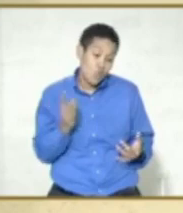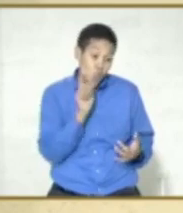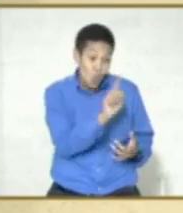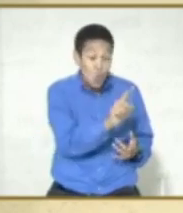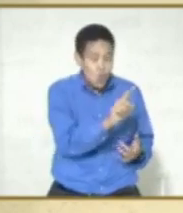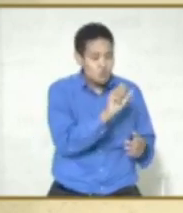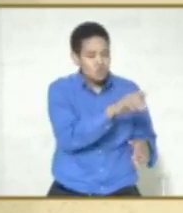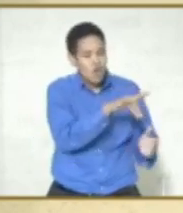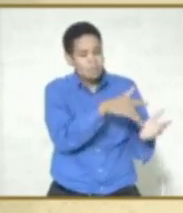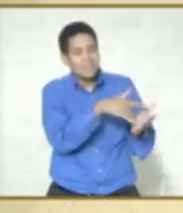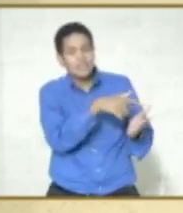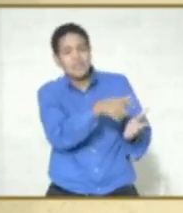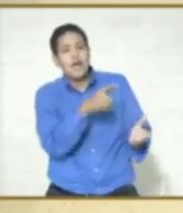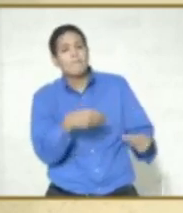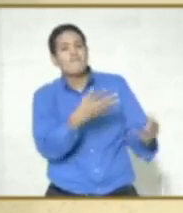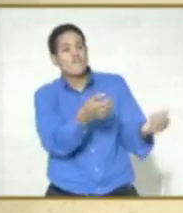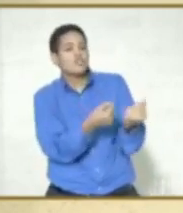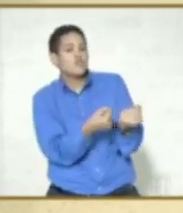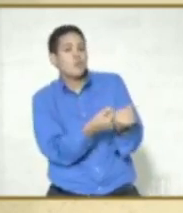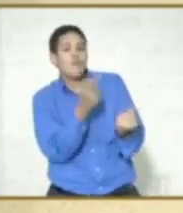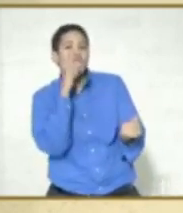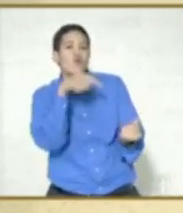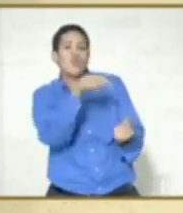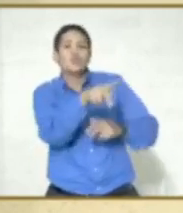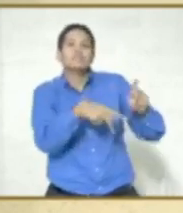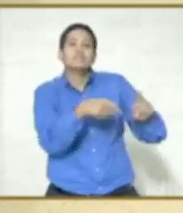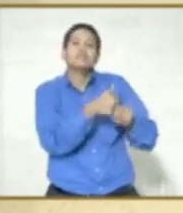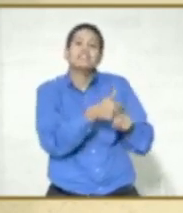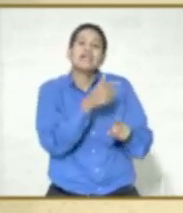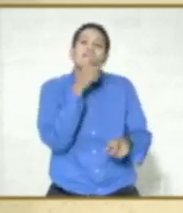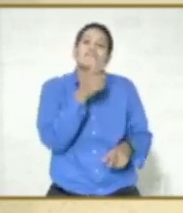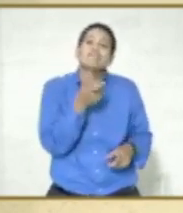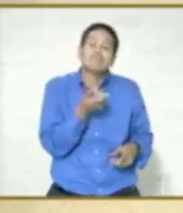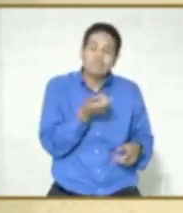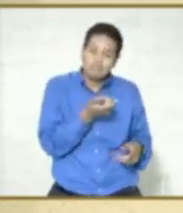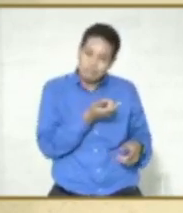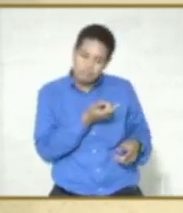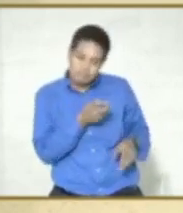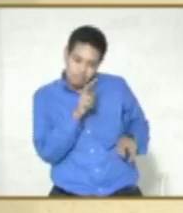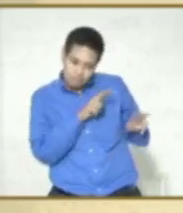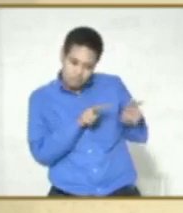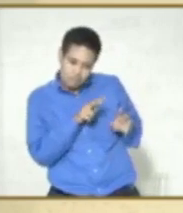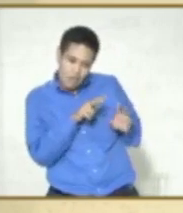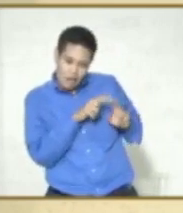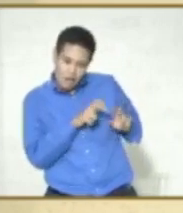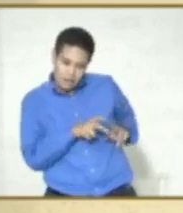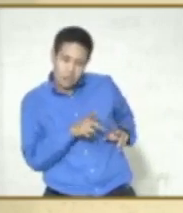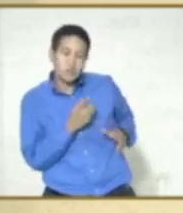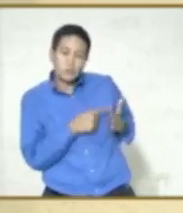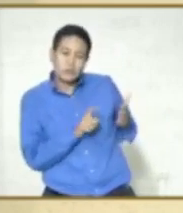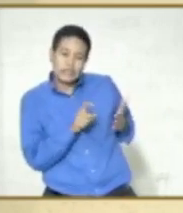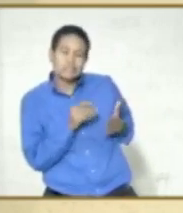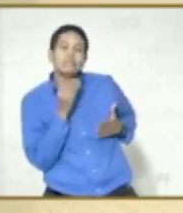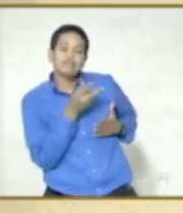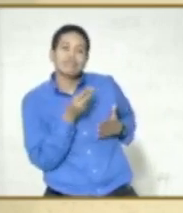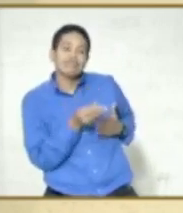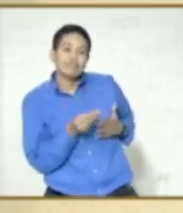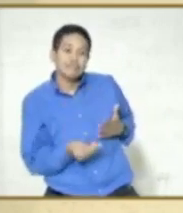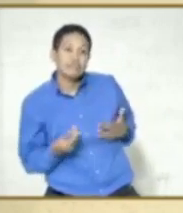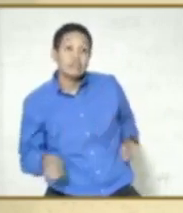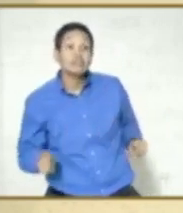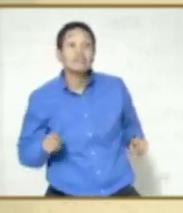centers and provide assistance for those persons, treatment and assessment for the mentally ill. There has been no such